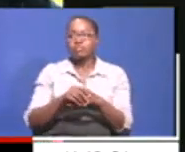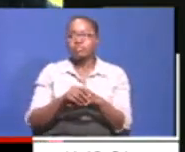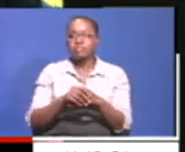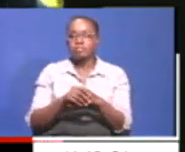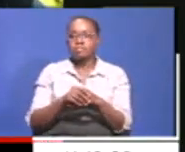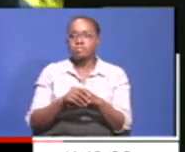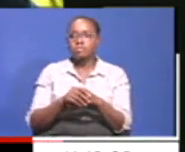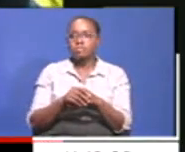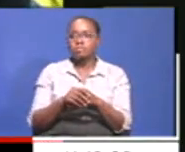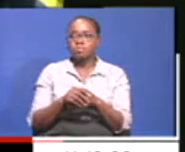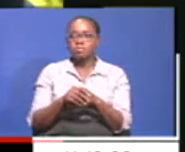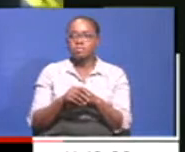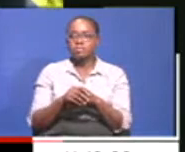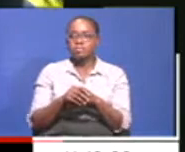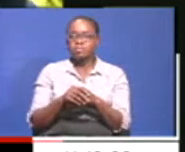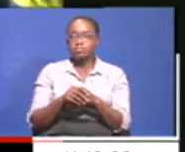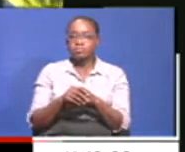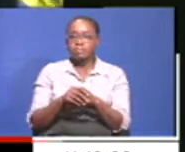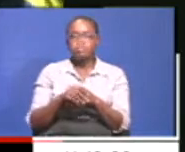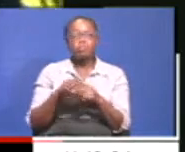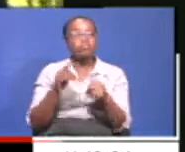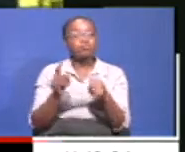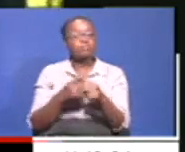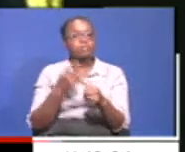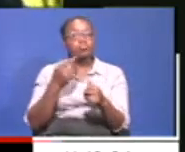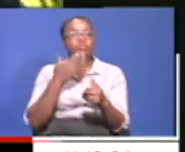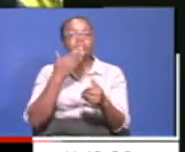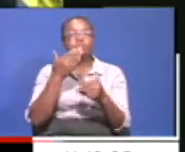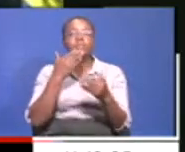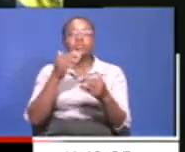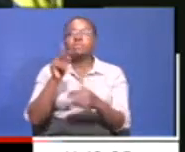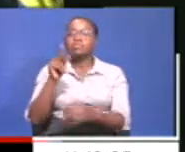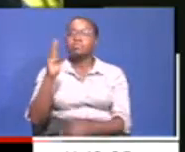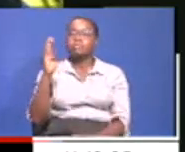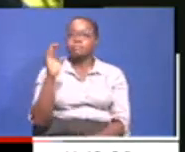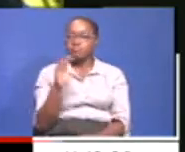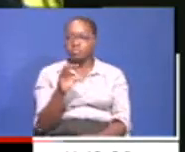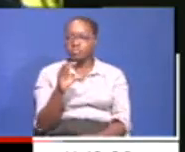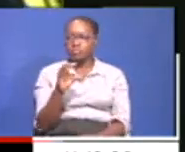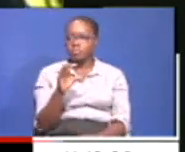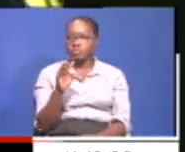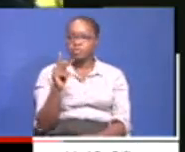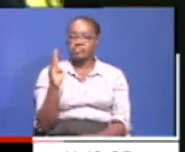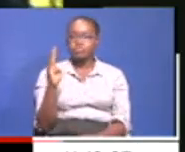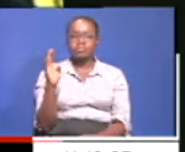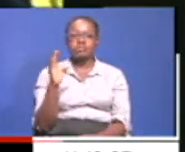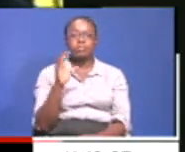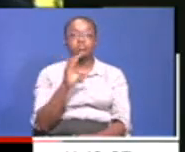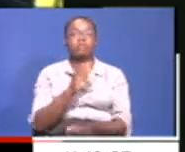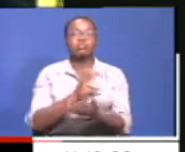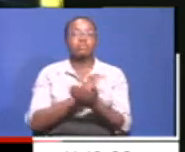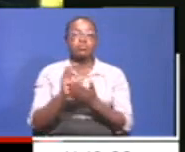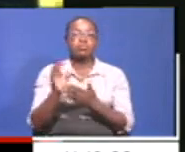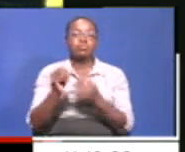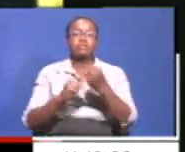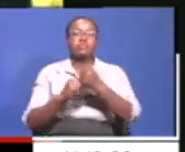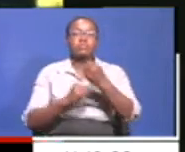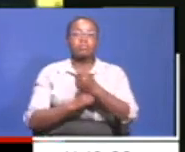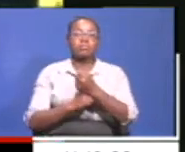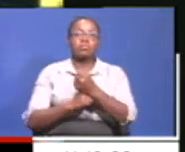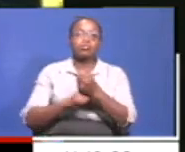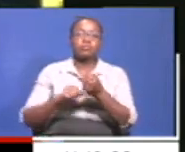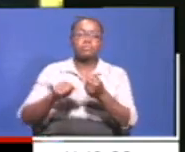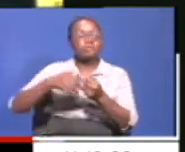I want first and foremost to appreciate KBC Channel 1 for supporting the Lionesses since